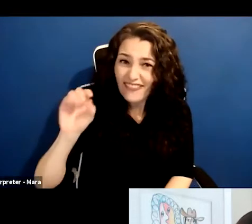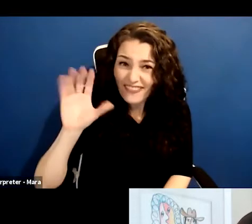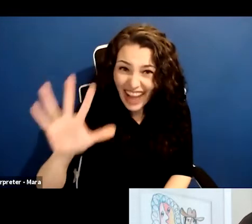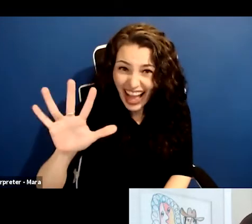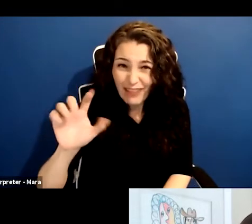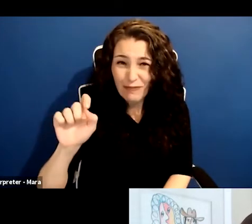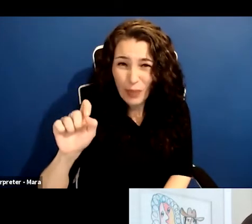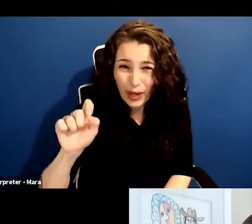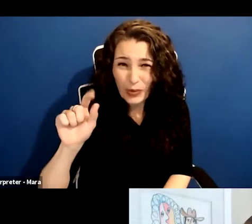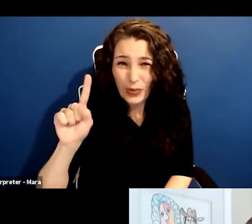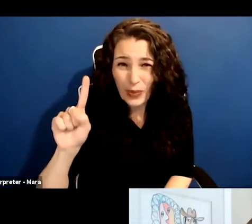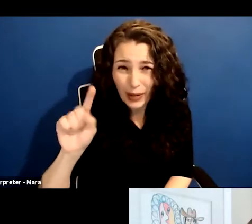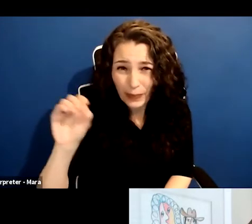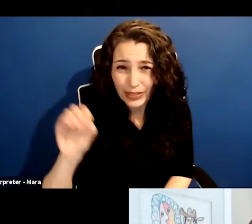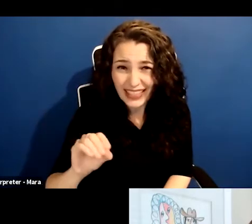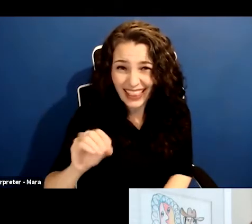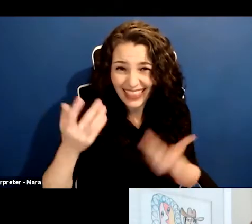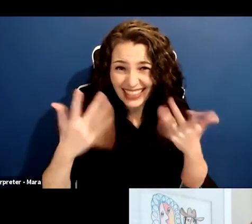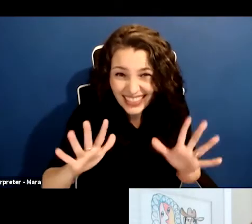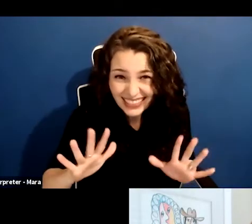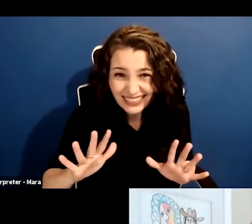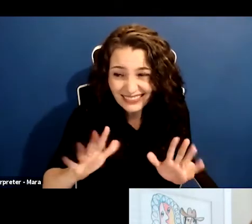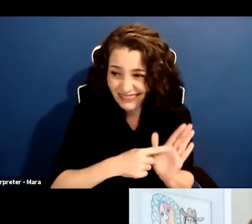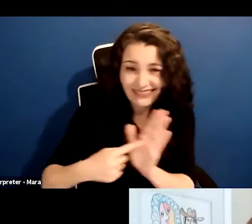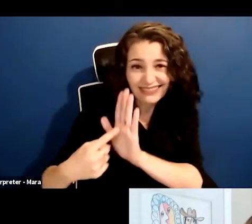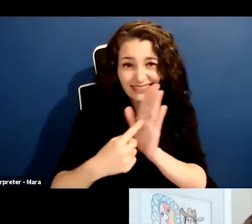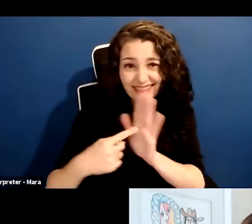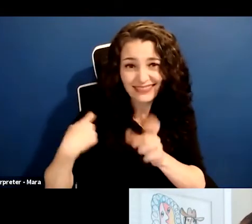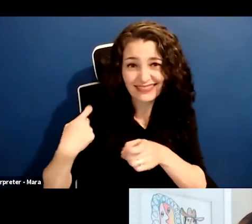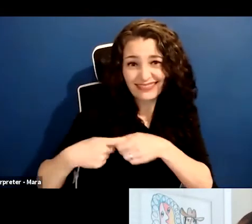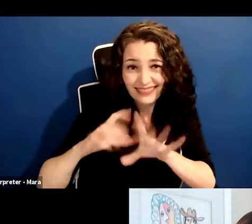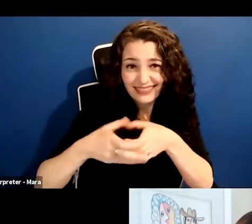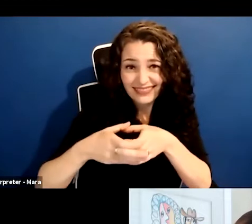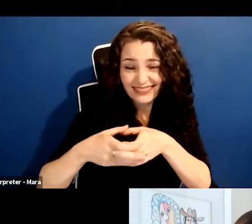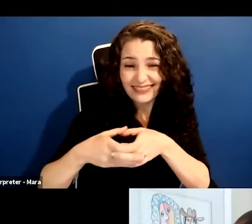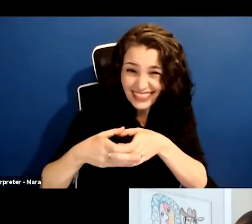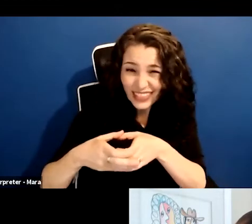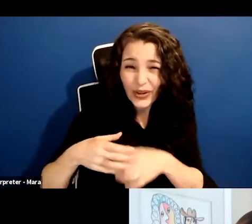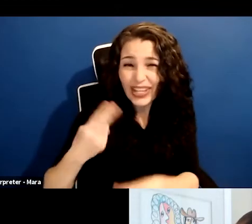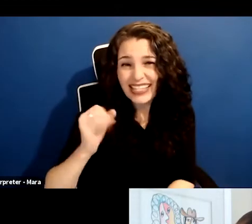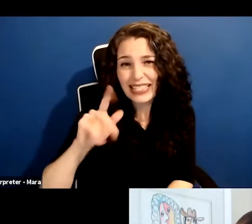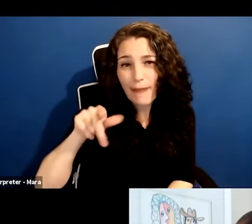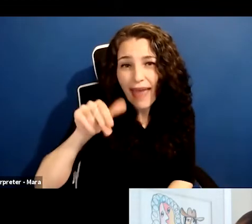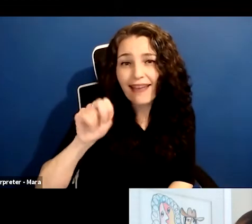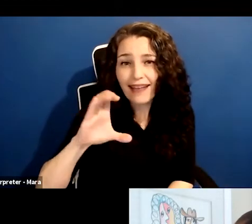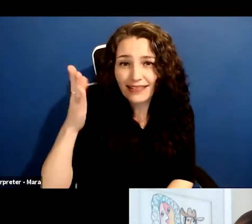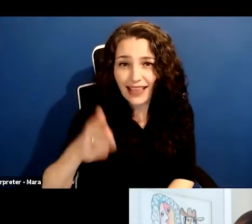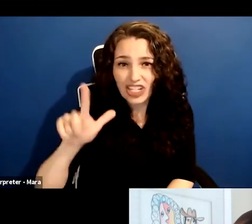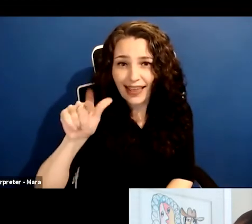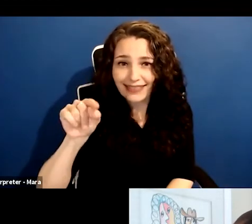5.1% are represented by Latinos, Hispanic and Latino population. So